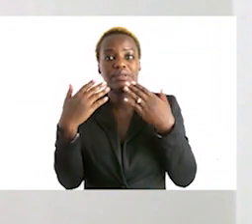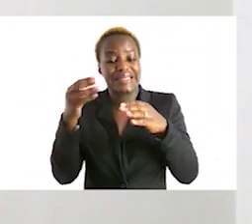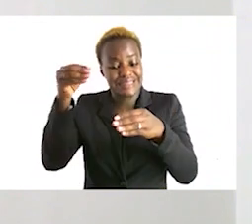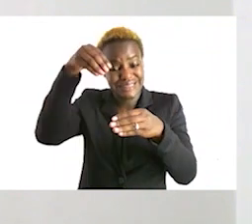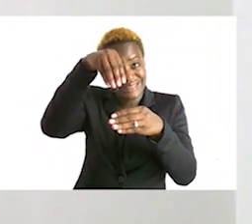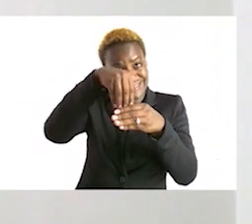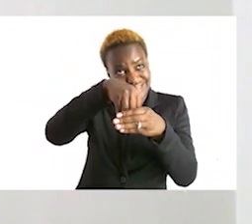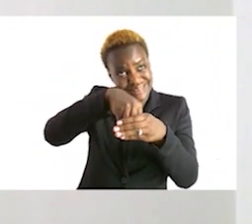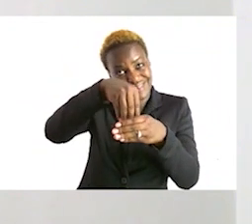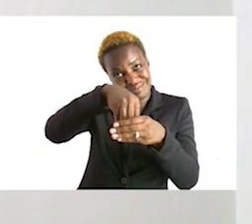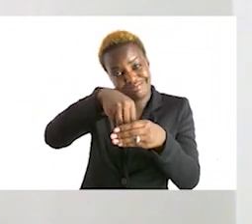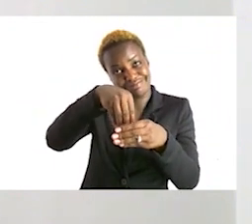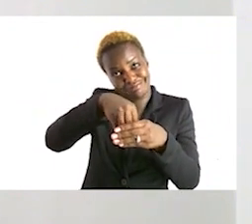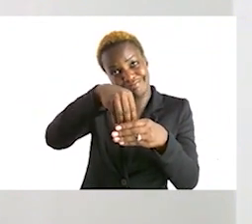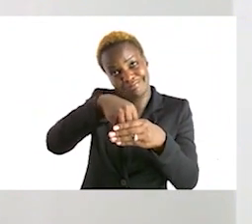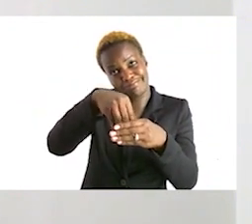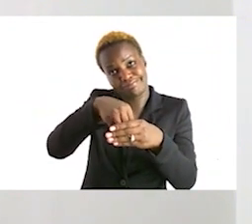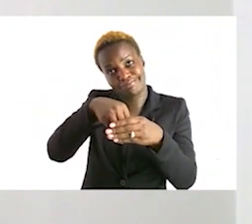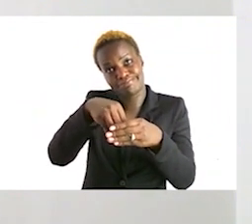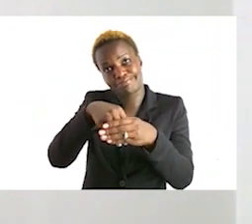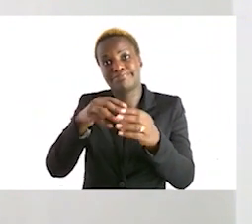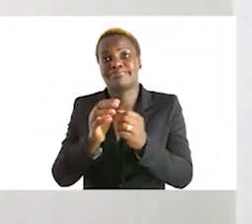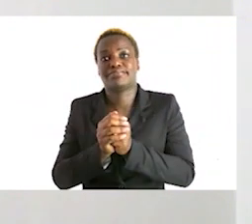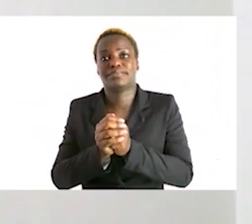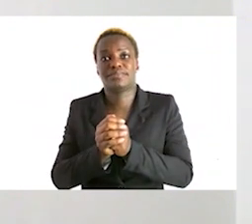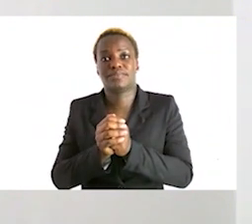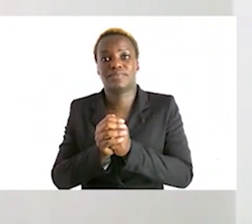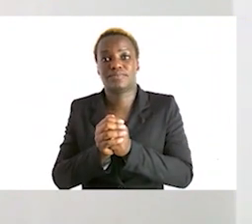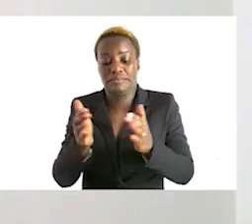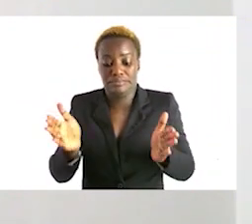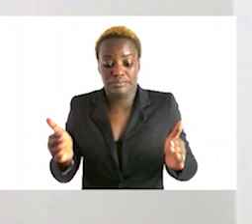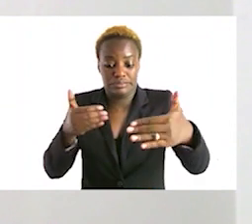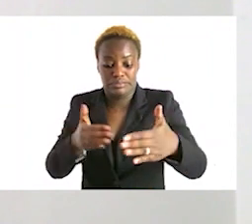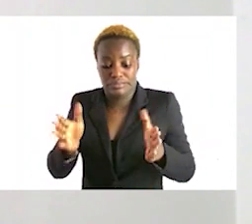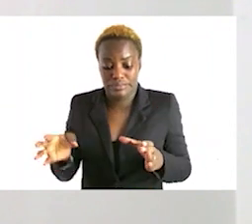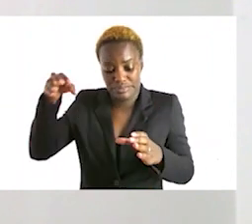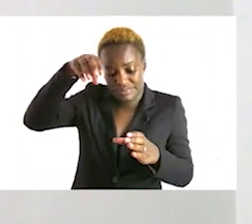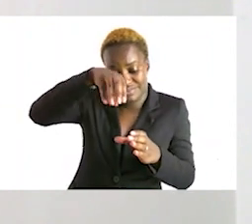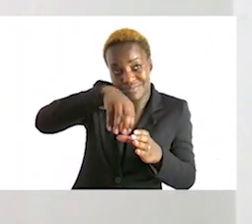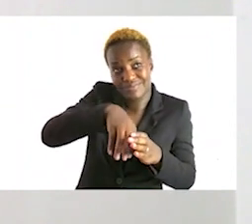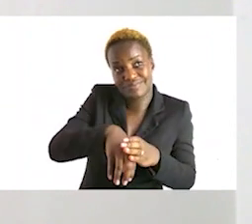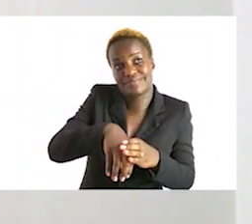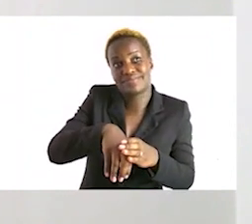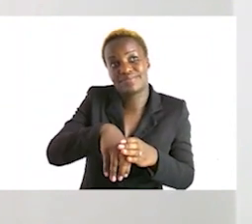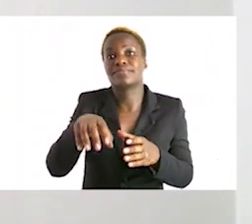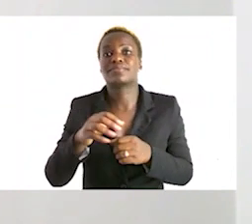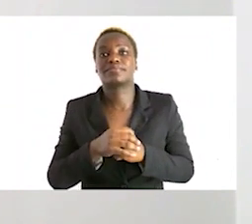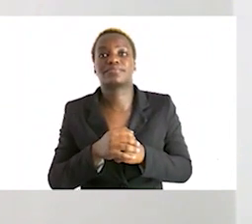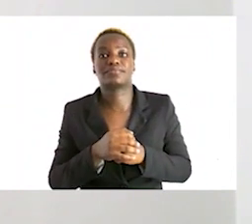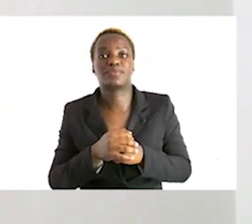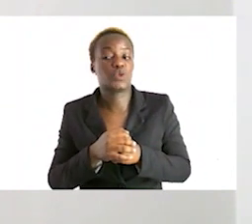Inside. The cat is inside of the box. So we cannot just say the cat, the box. No, there has to be a